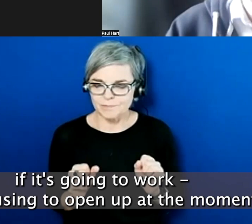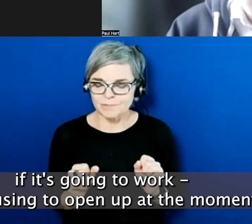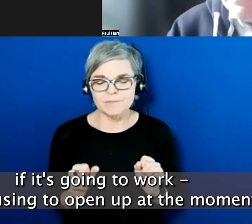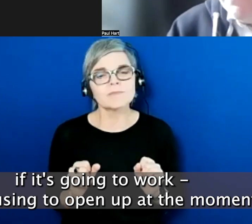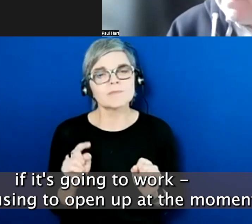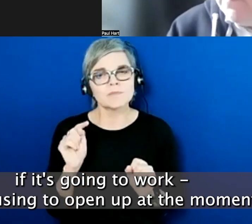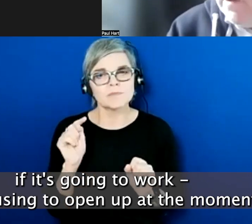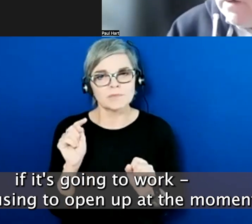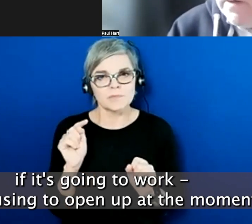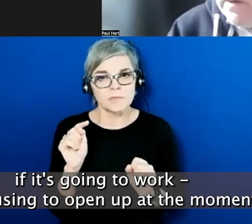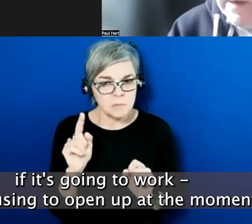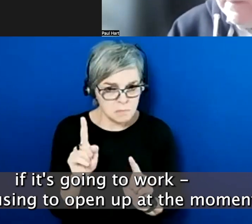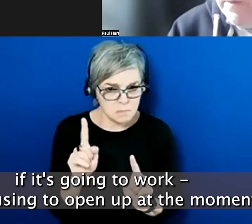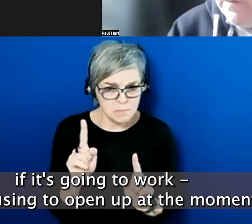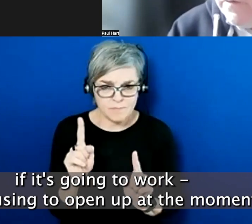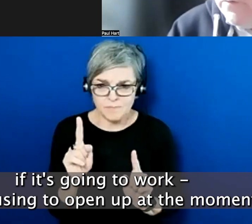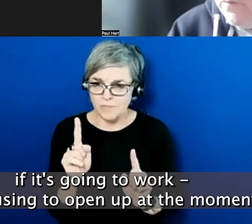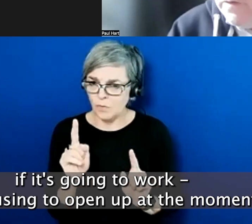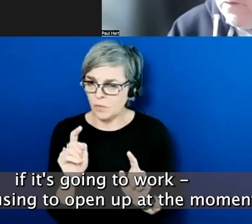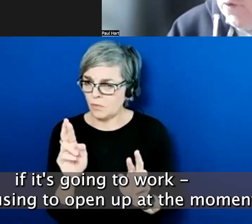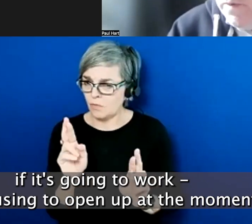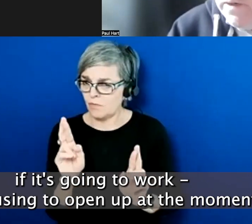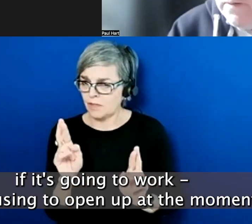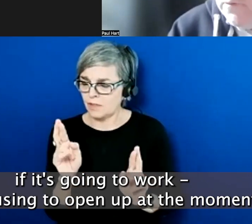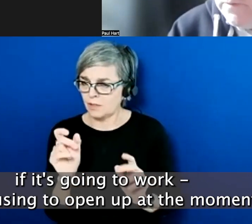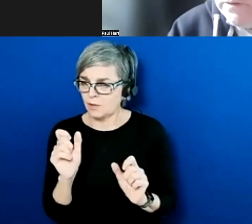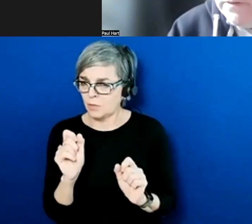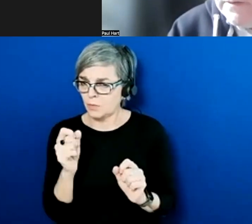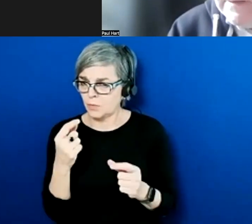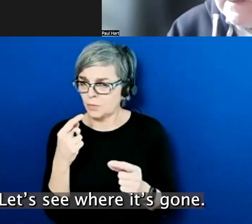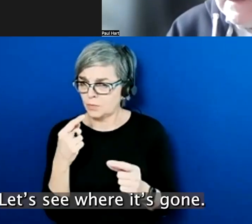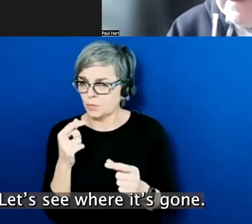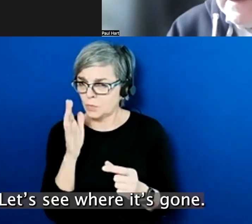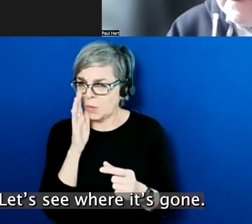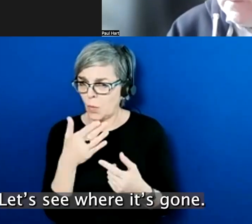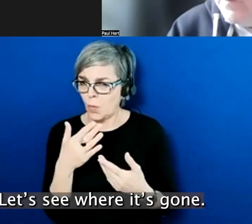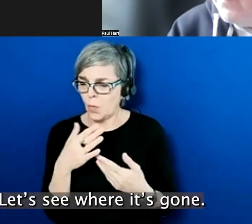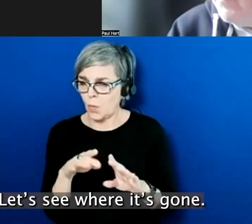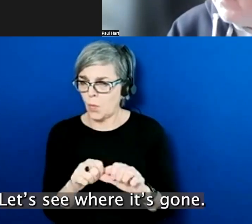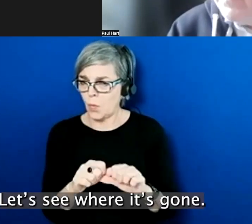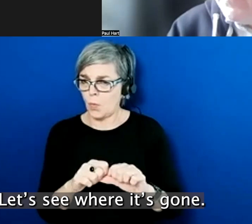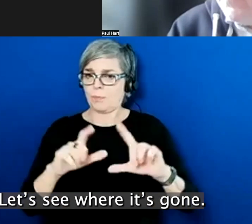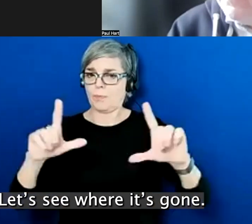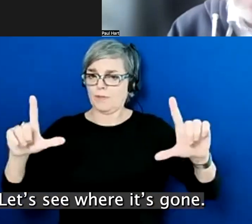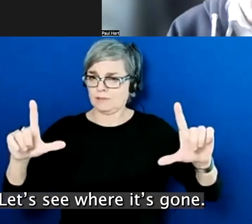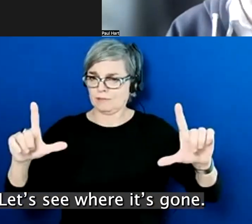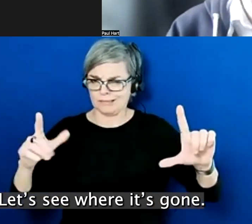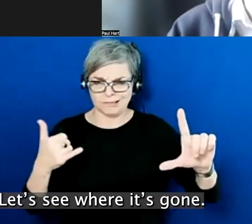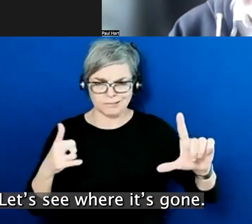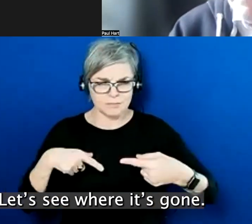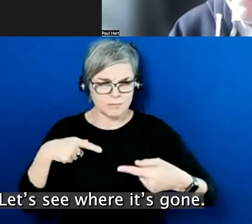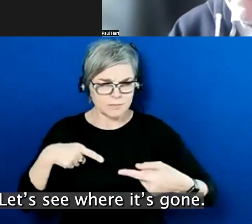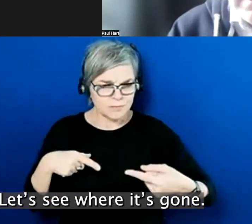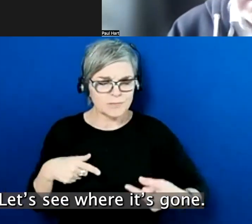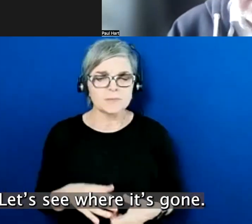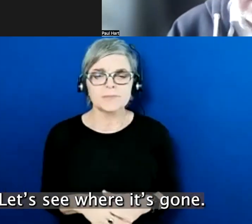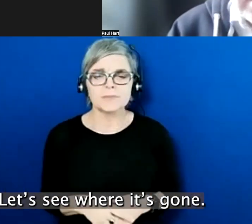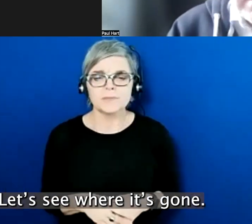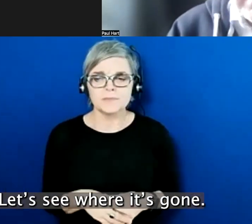video if it's going to work. It's refusing to open at the moment. Let me see where it's gone.